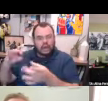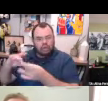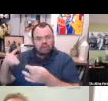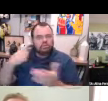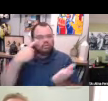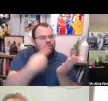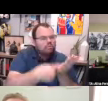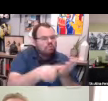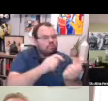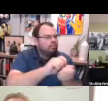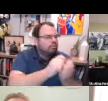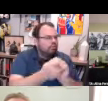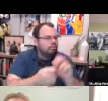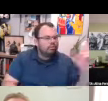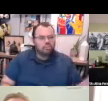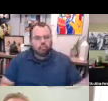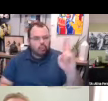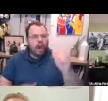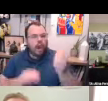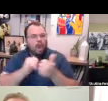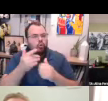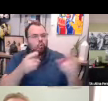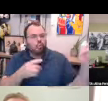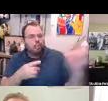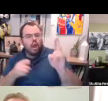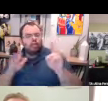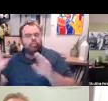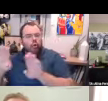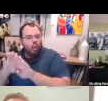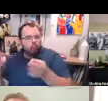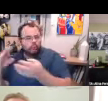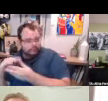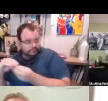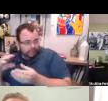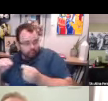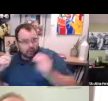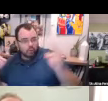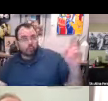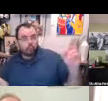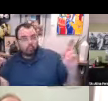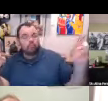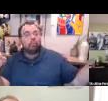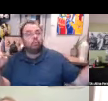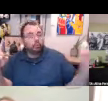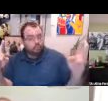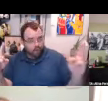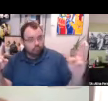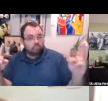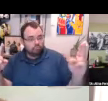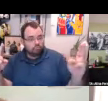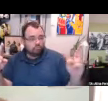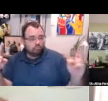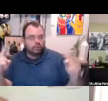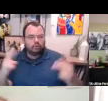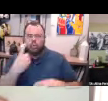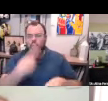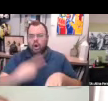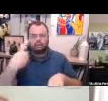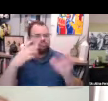your point. Then the other group says their point to counteract. Okay, now you start